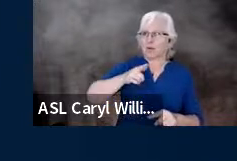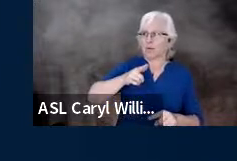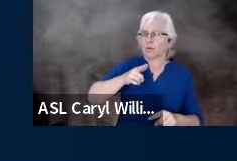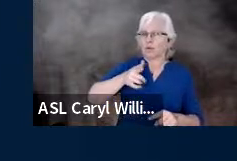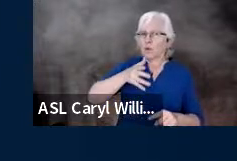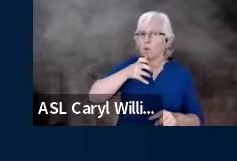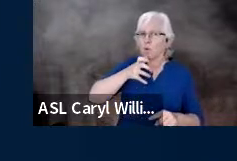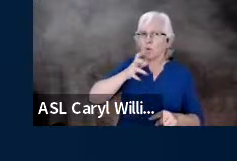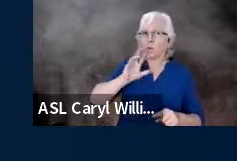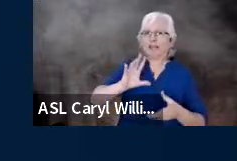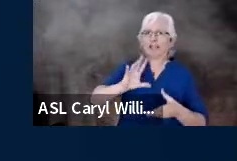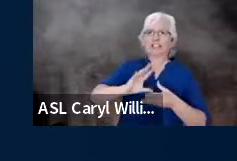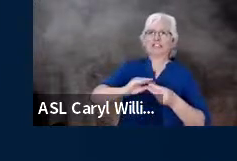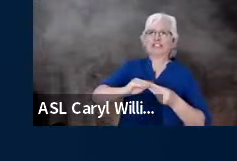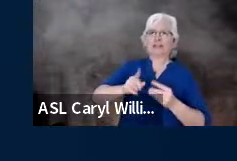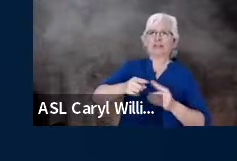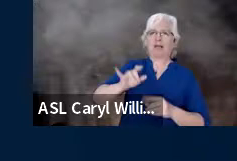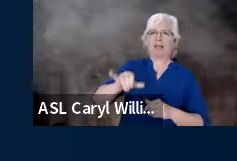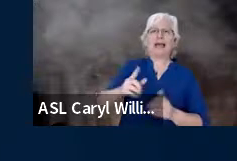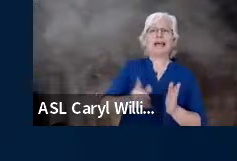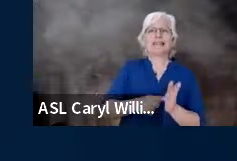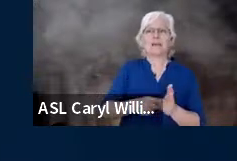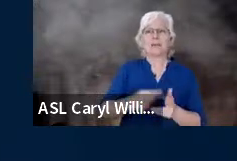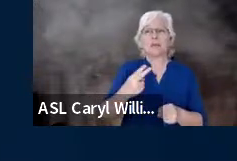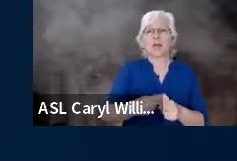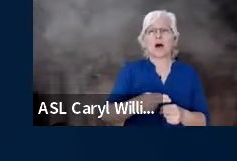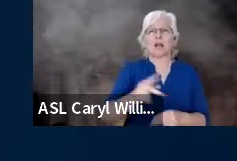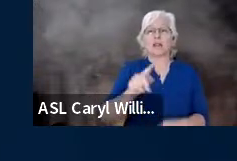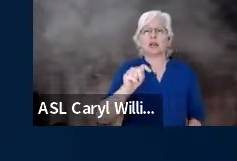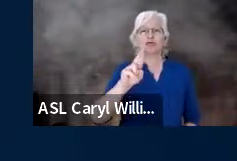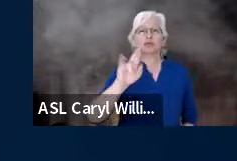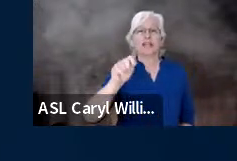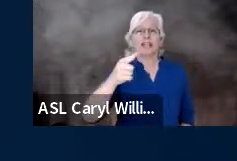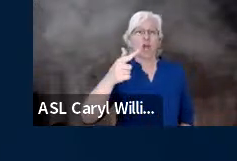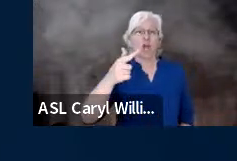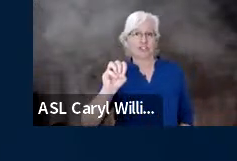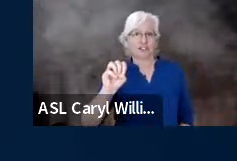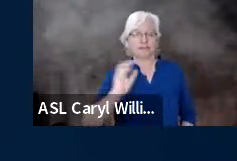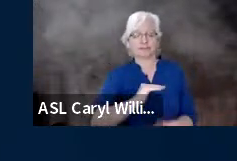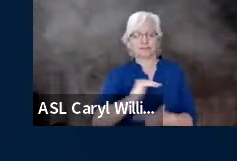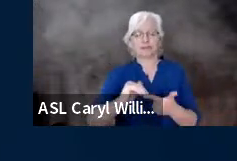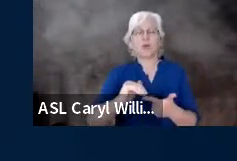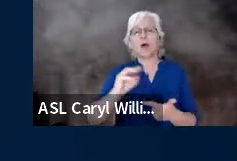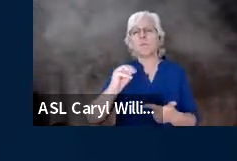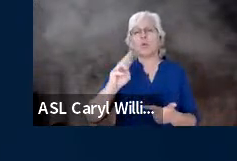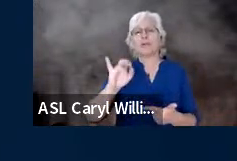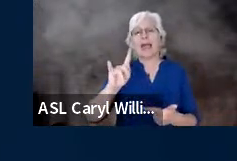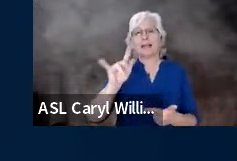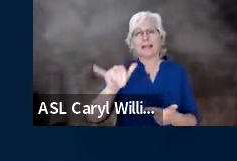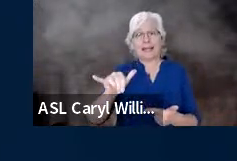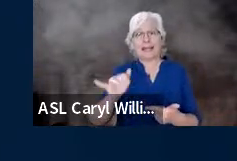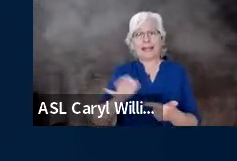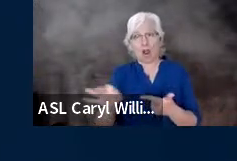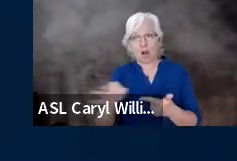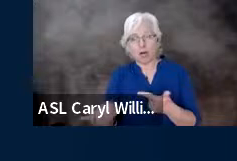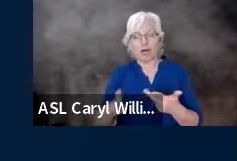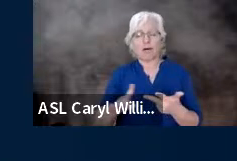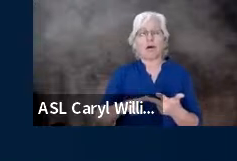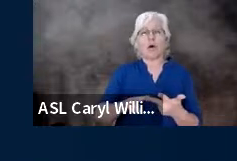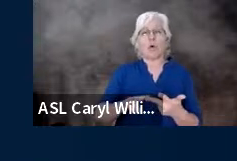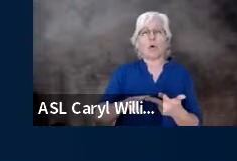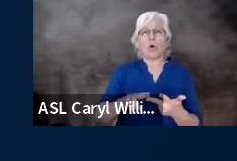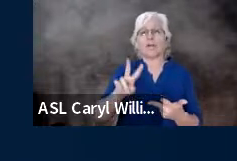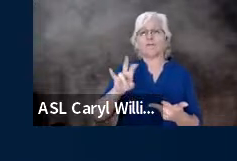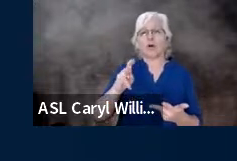it. So sometimes they're called triage algorithms, sometimes they're called mortality algorithms, sometimes they're called vulnerability